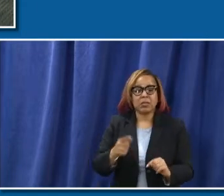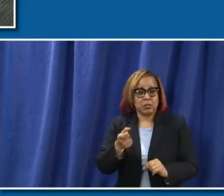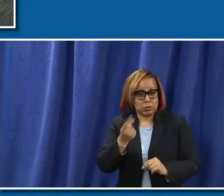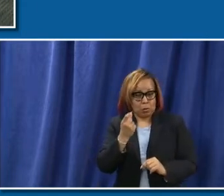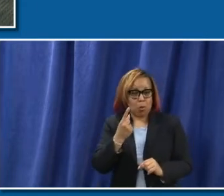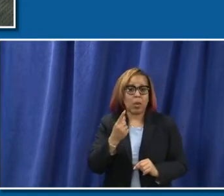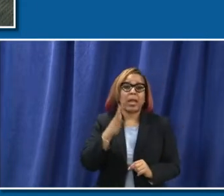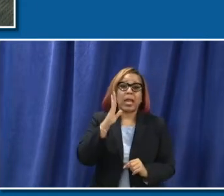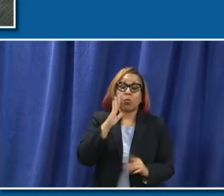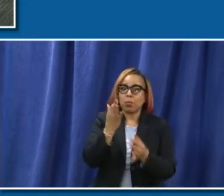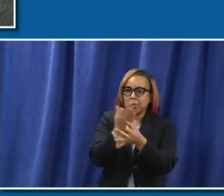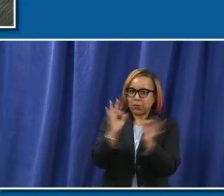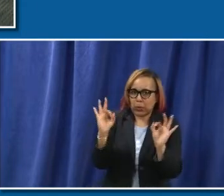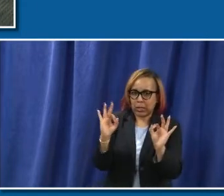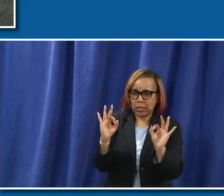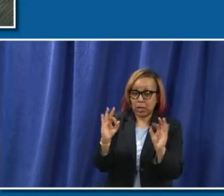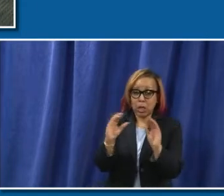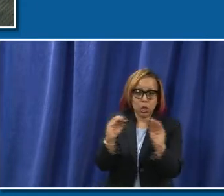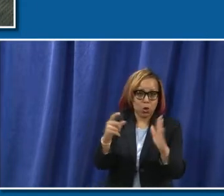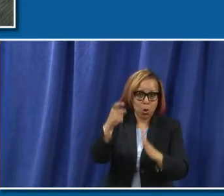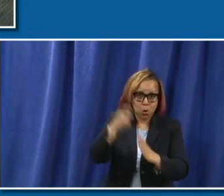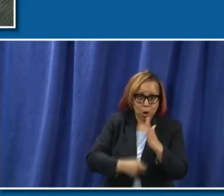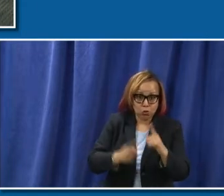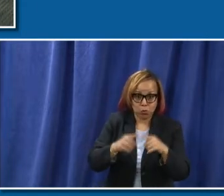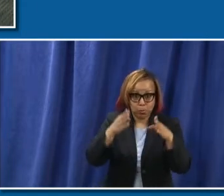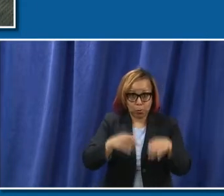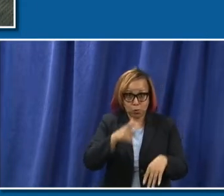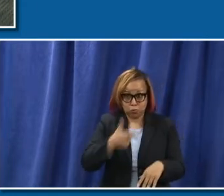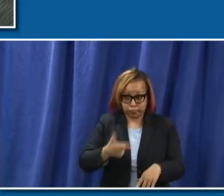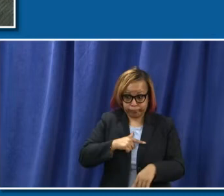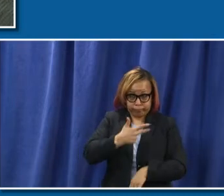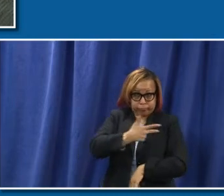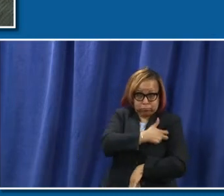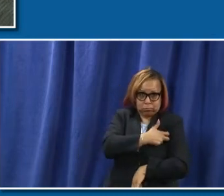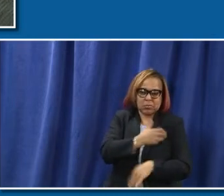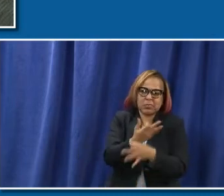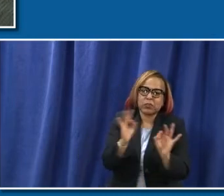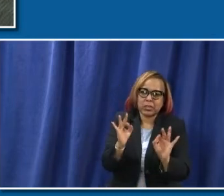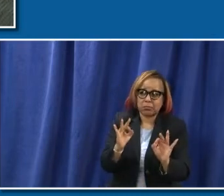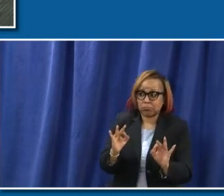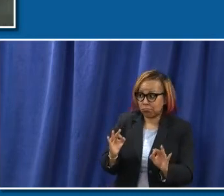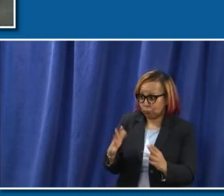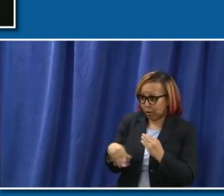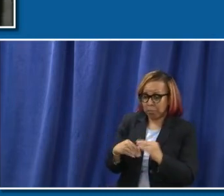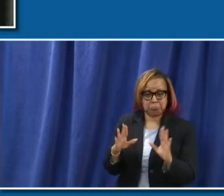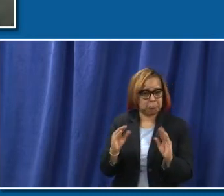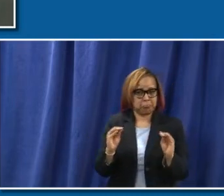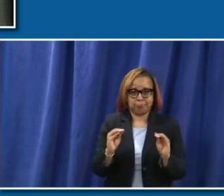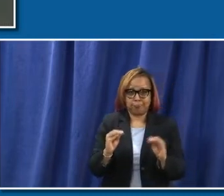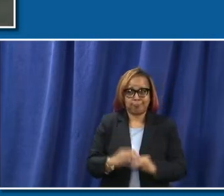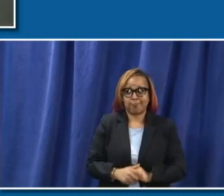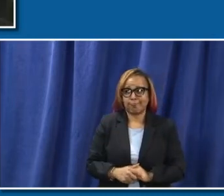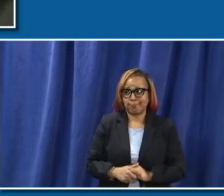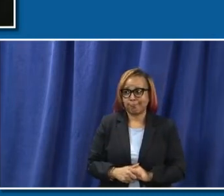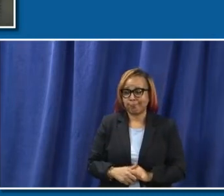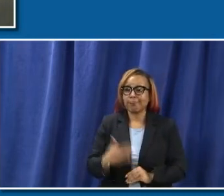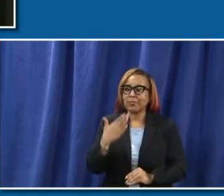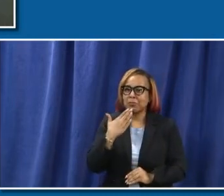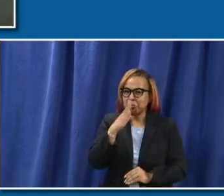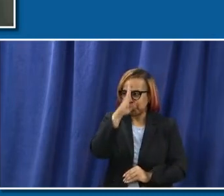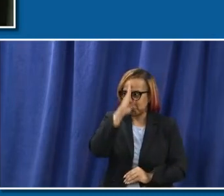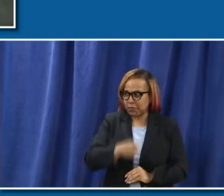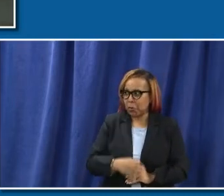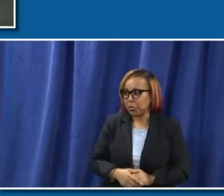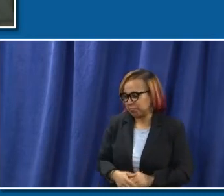so it will be free and no cost to the person receiving the vaccine. Yep. Anything you want to add to that? No, I think that's good. It's a good, straightforward